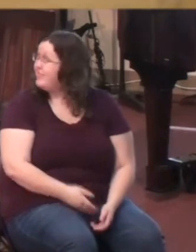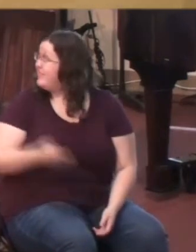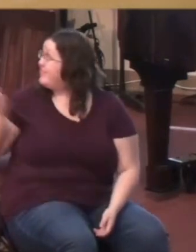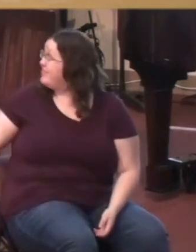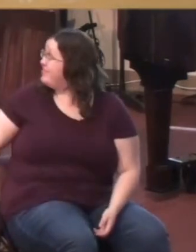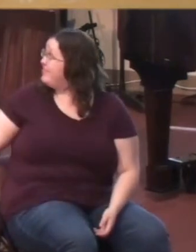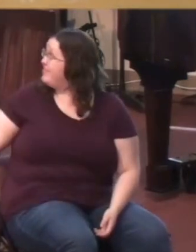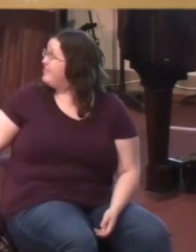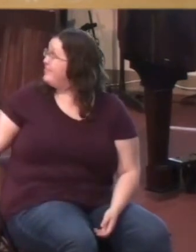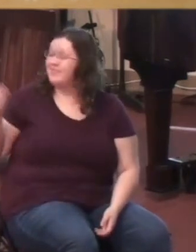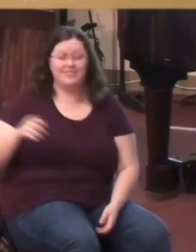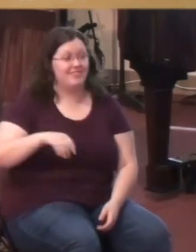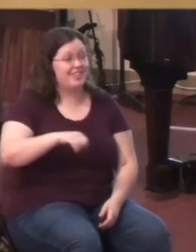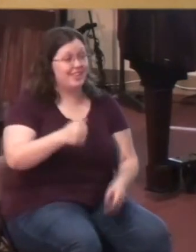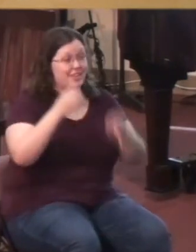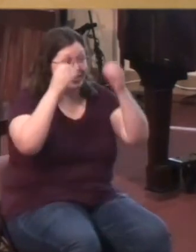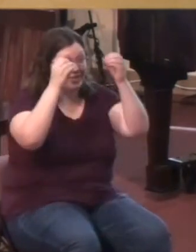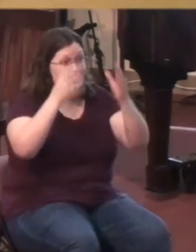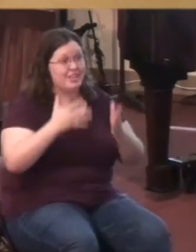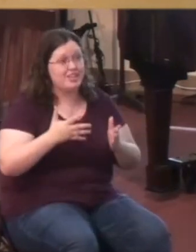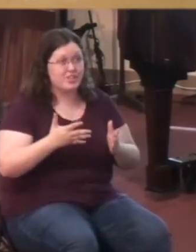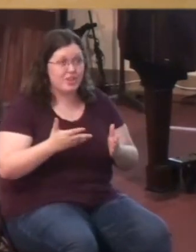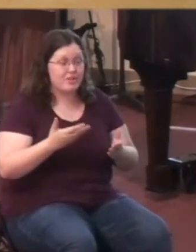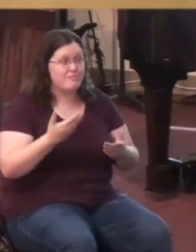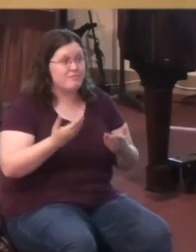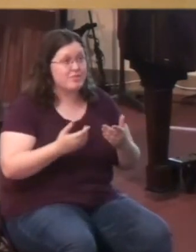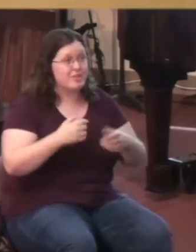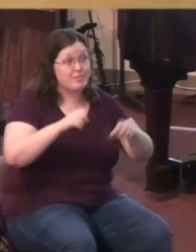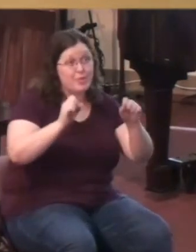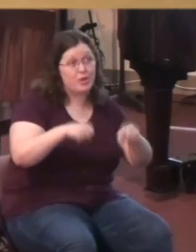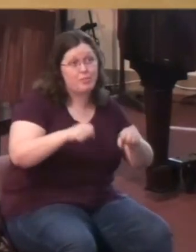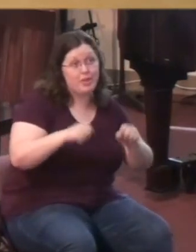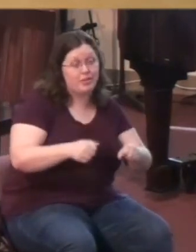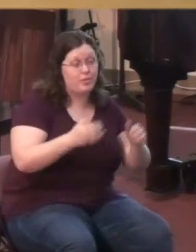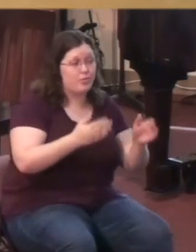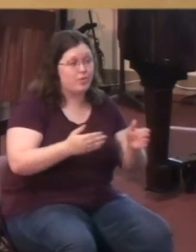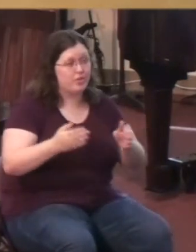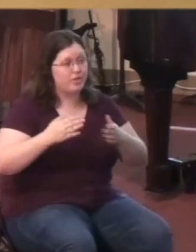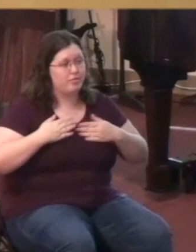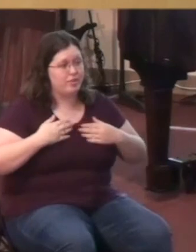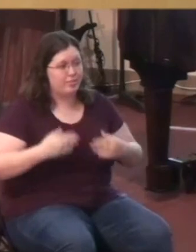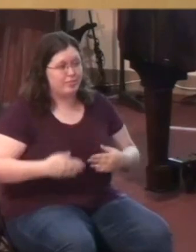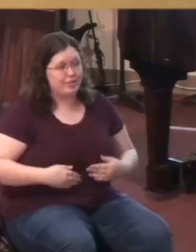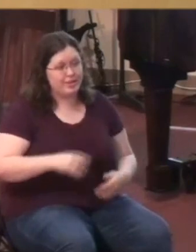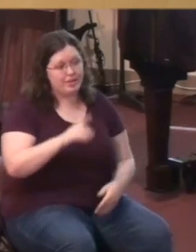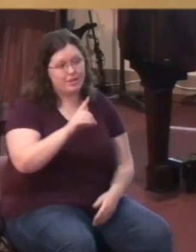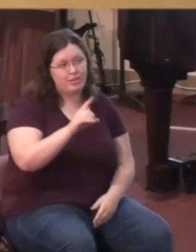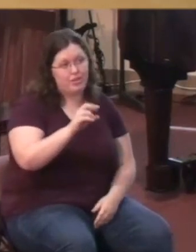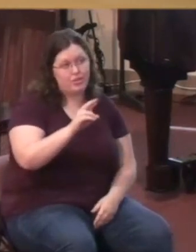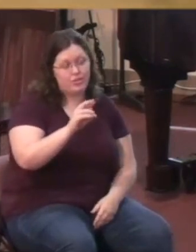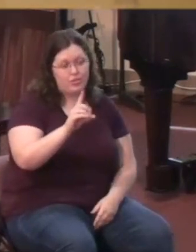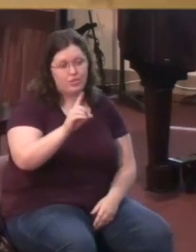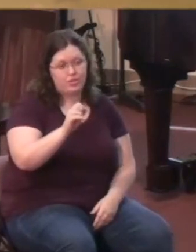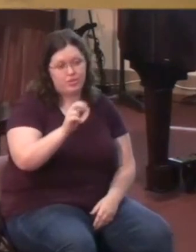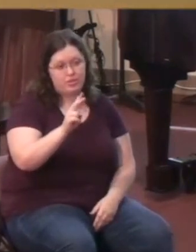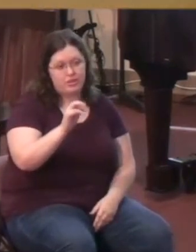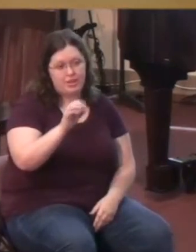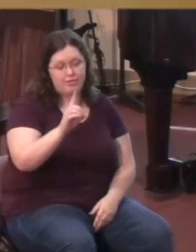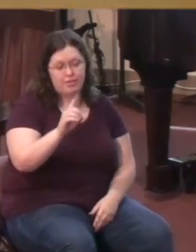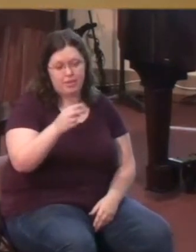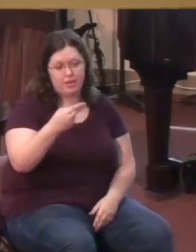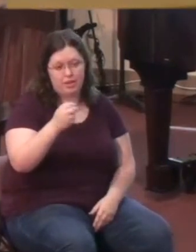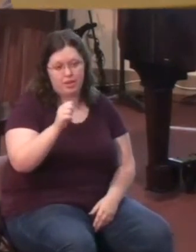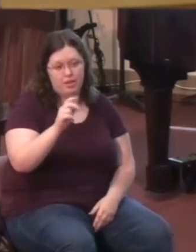teacher that proposes a possibility of an order of our being. This comes from Dr. David Hawkins. And Dr. David Hawkins